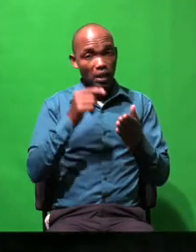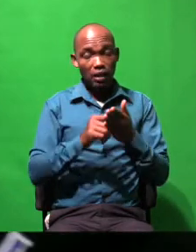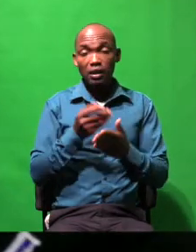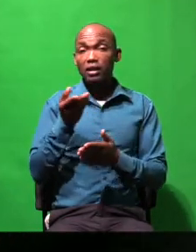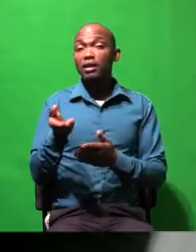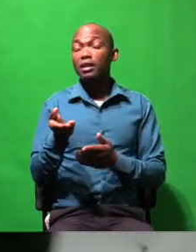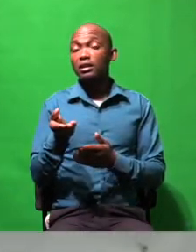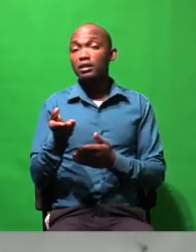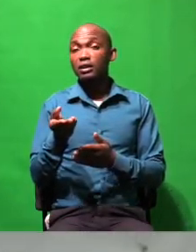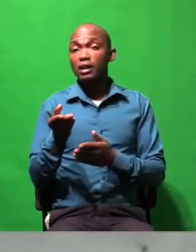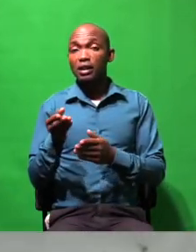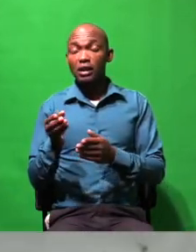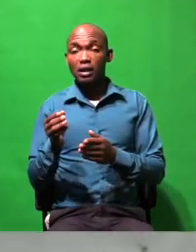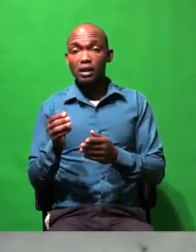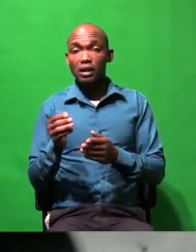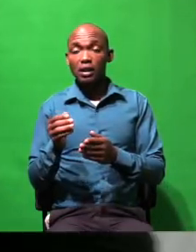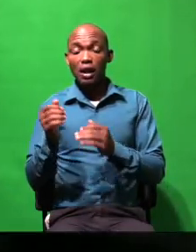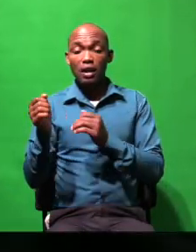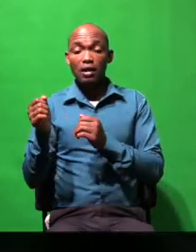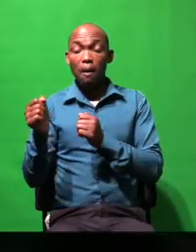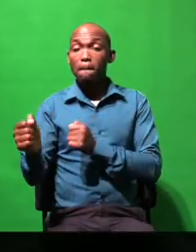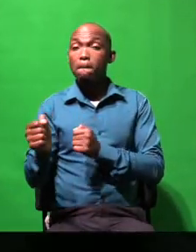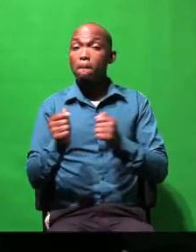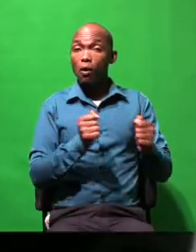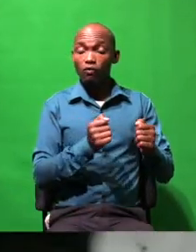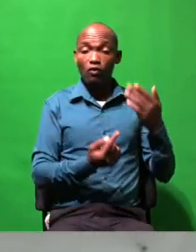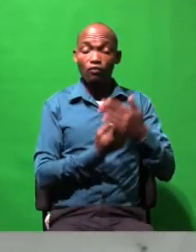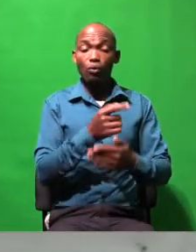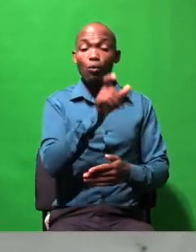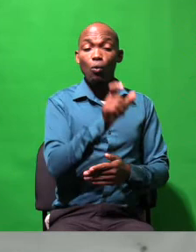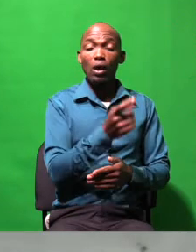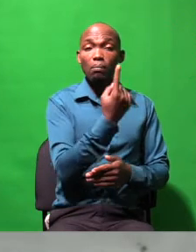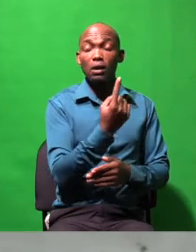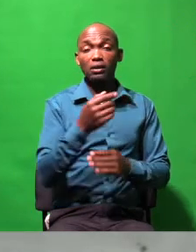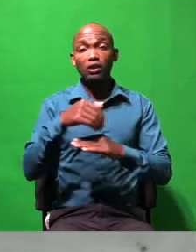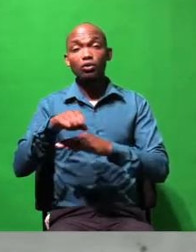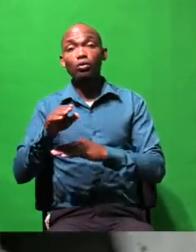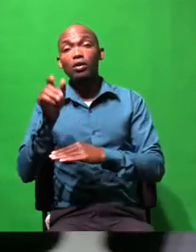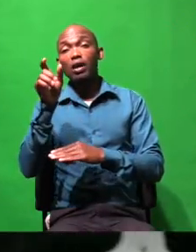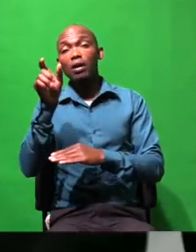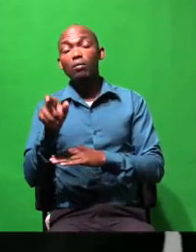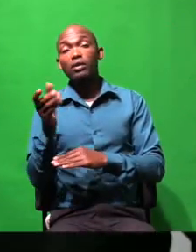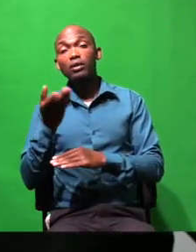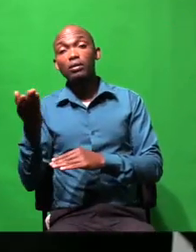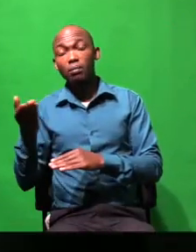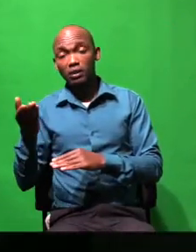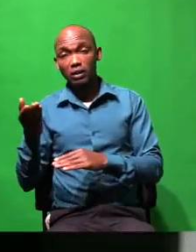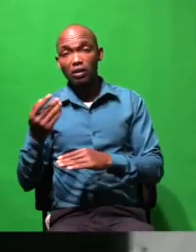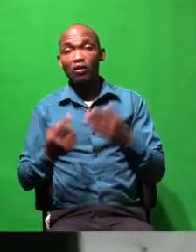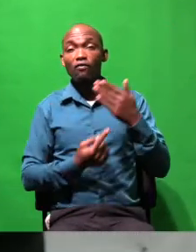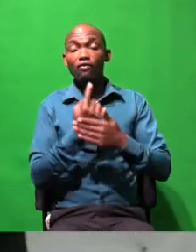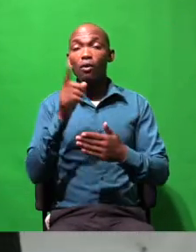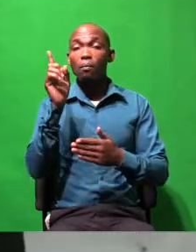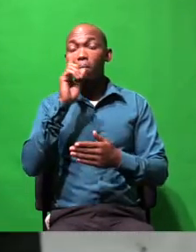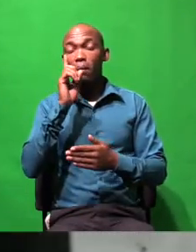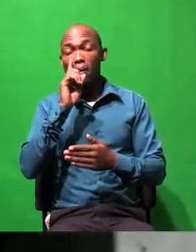this disease can pass from one generation to another, can pass from mother to child, right? So that's